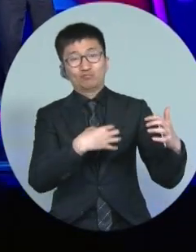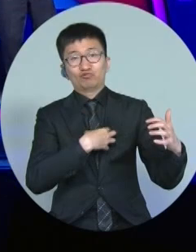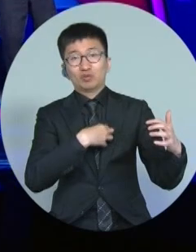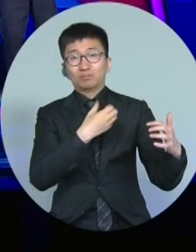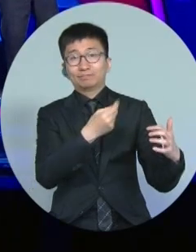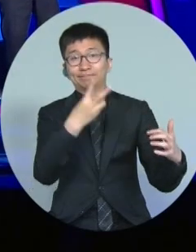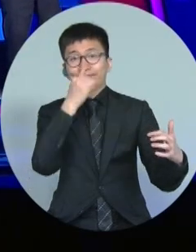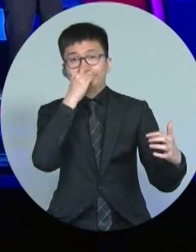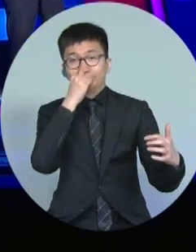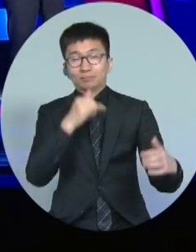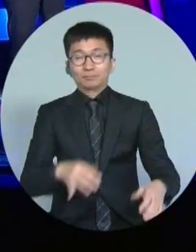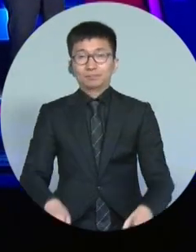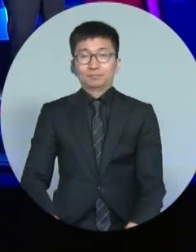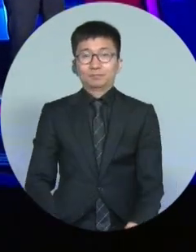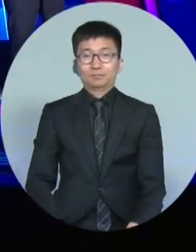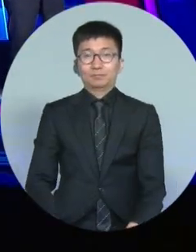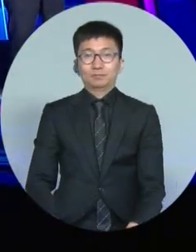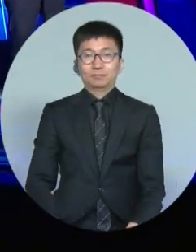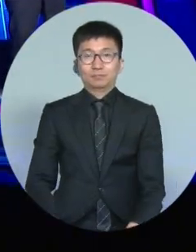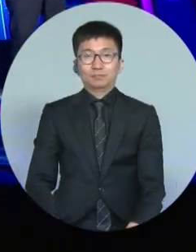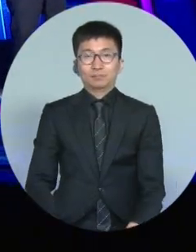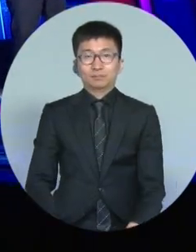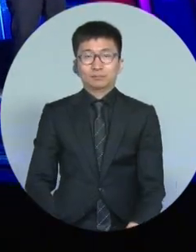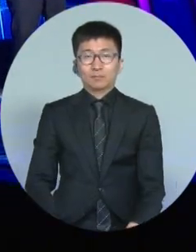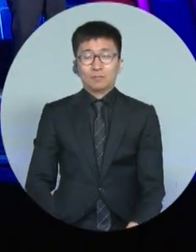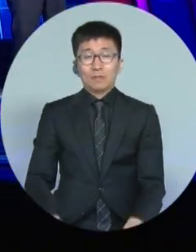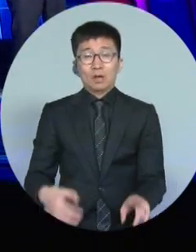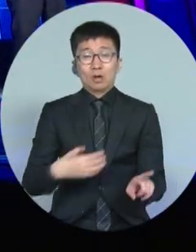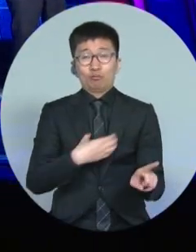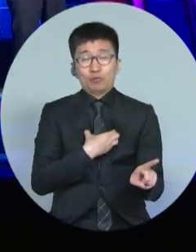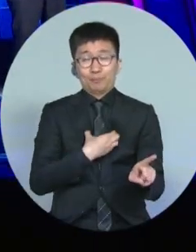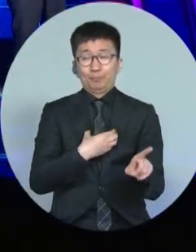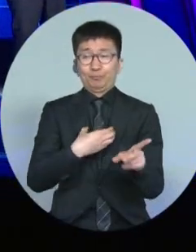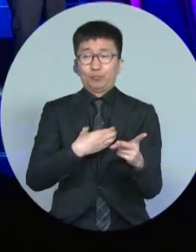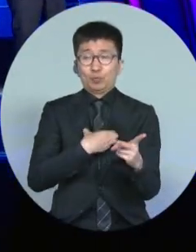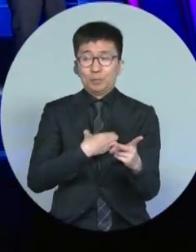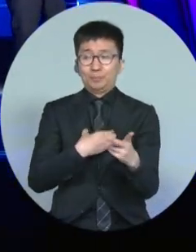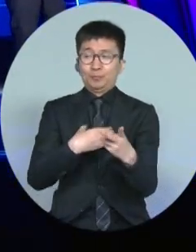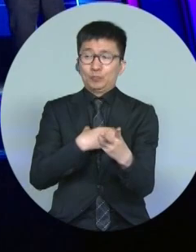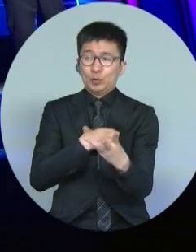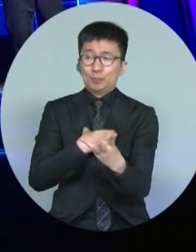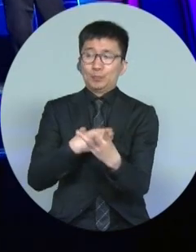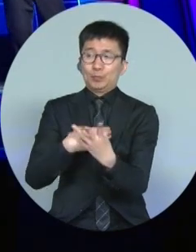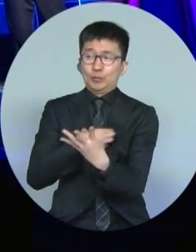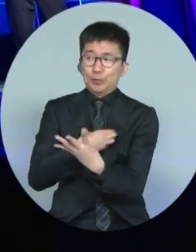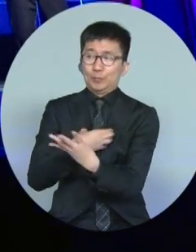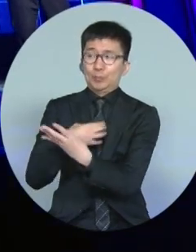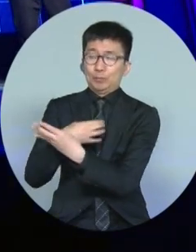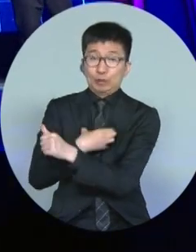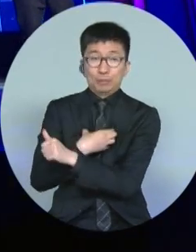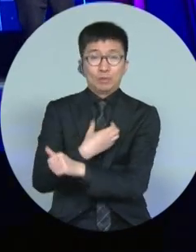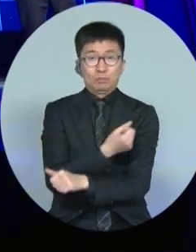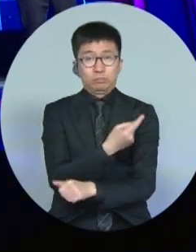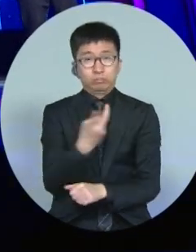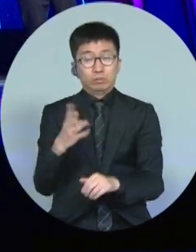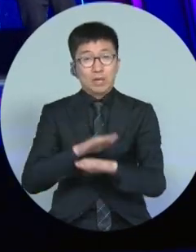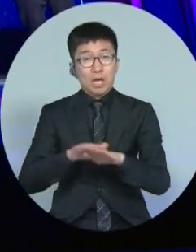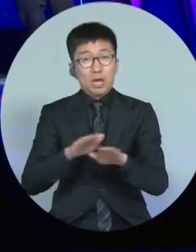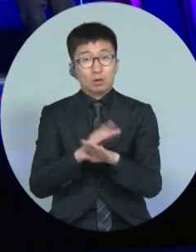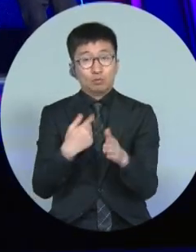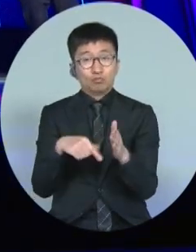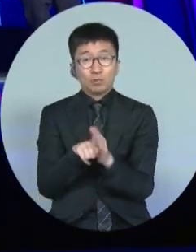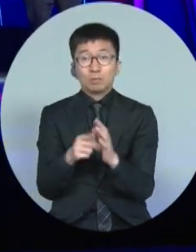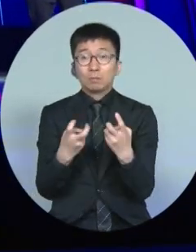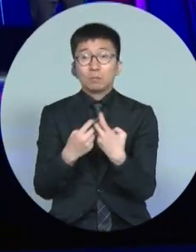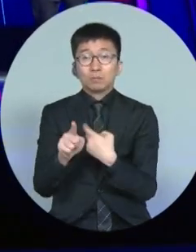the rising rentier state is China and the falling rentier state is the United States. And the